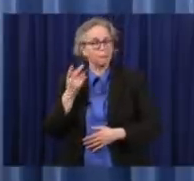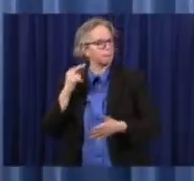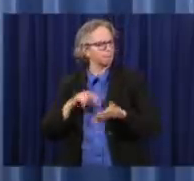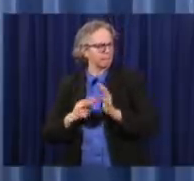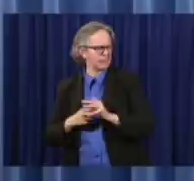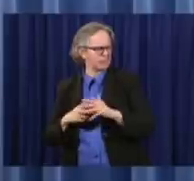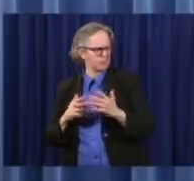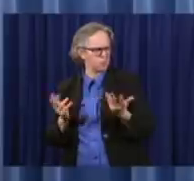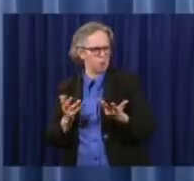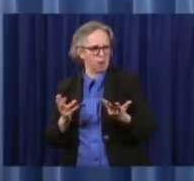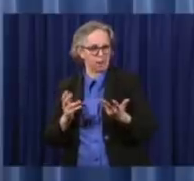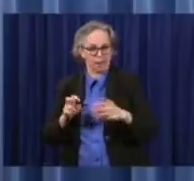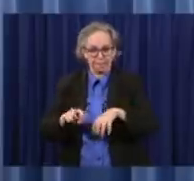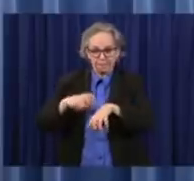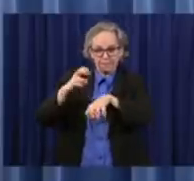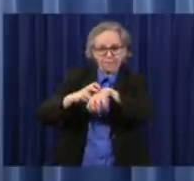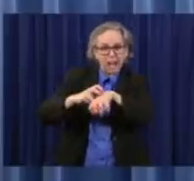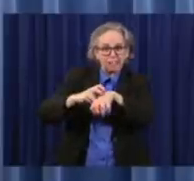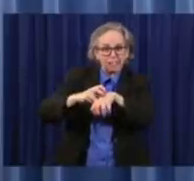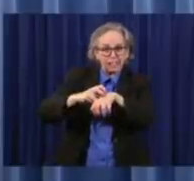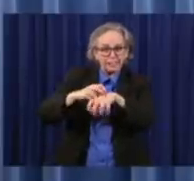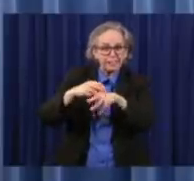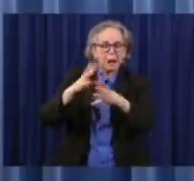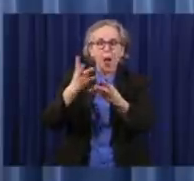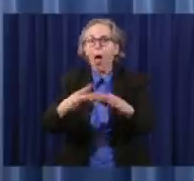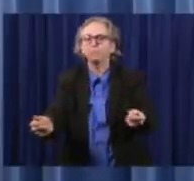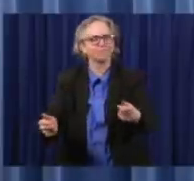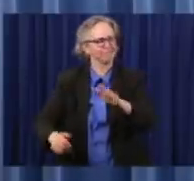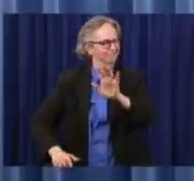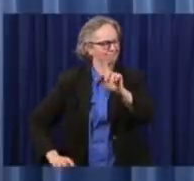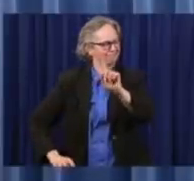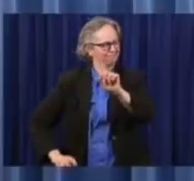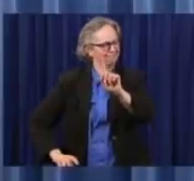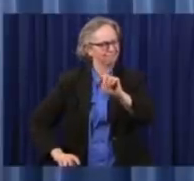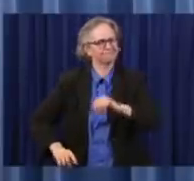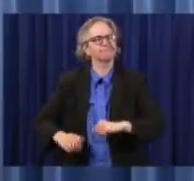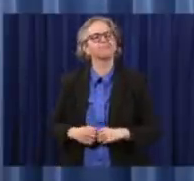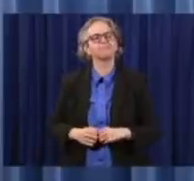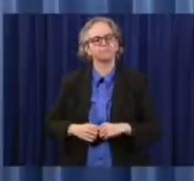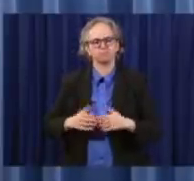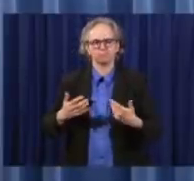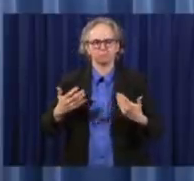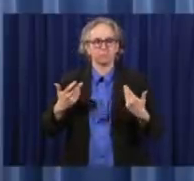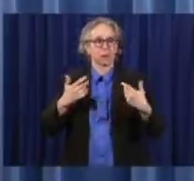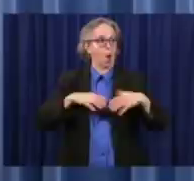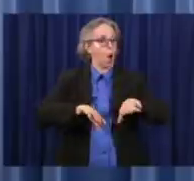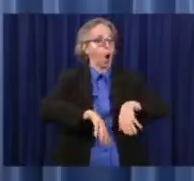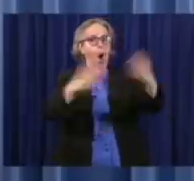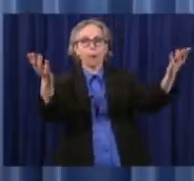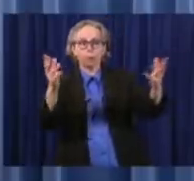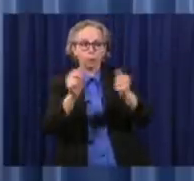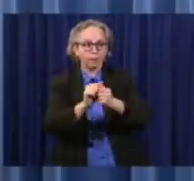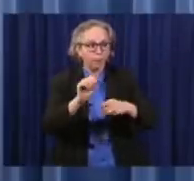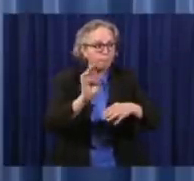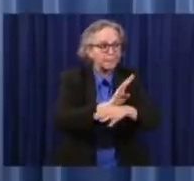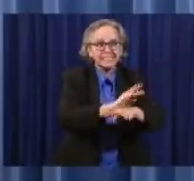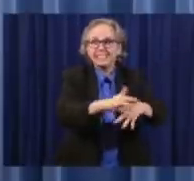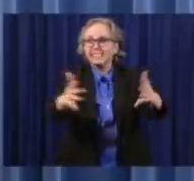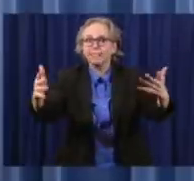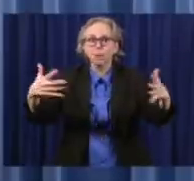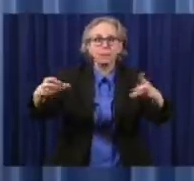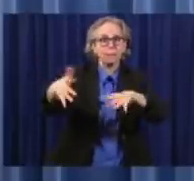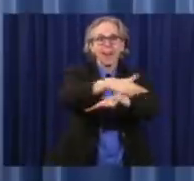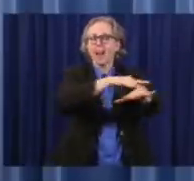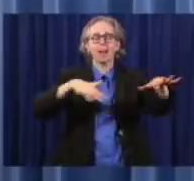the virus has gone away. Doesn't mean we don't have to exercise good judgment. Doesn't mean the basic principles that we've been talking about don't